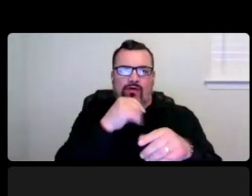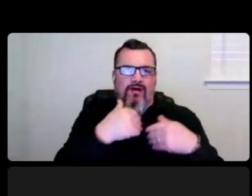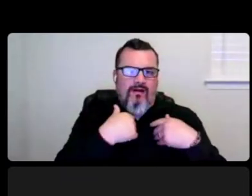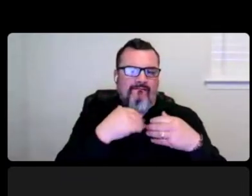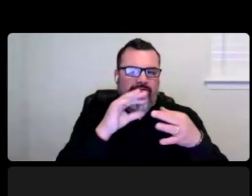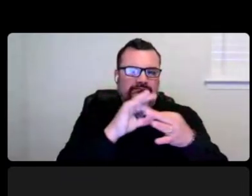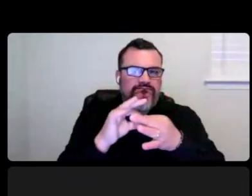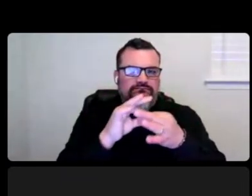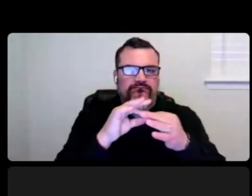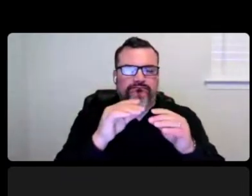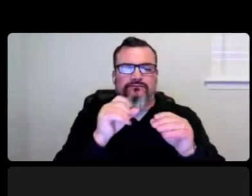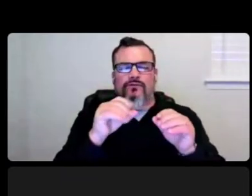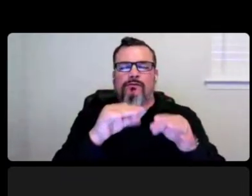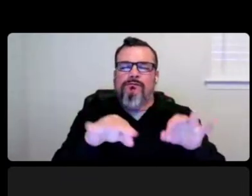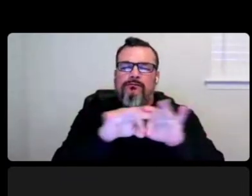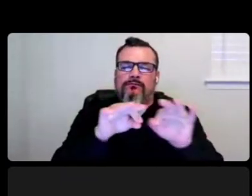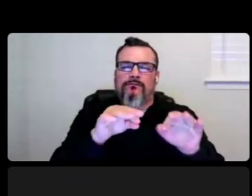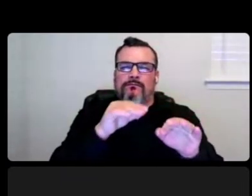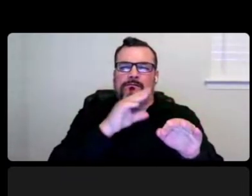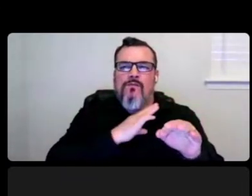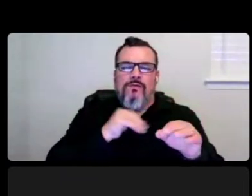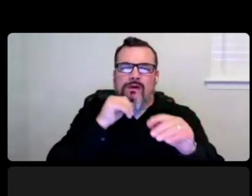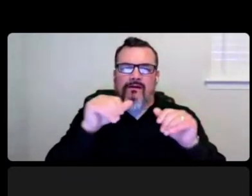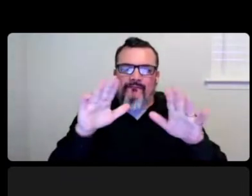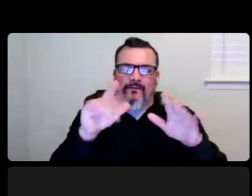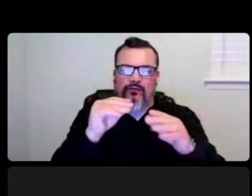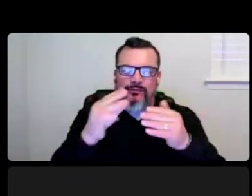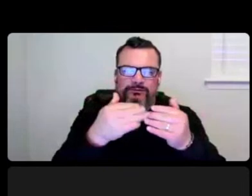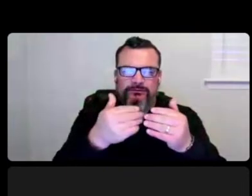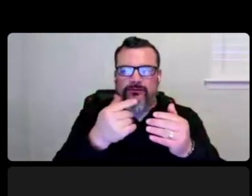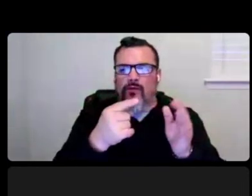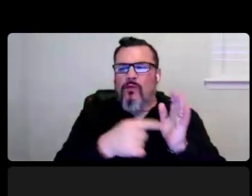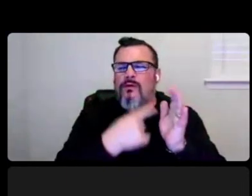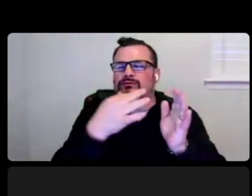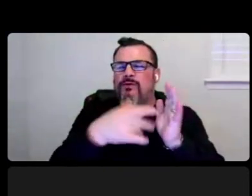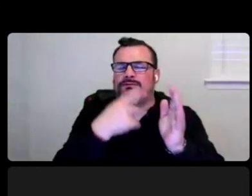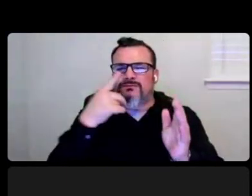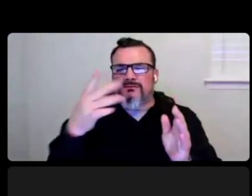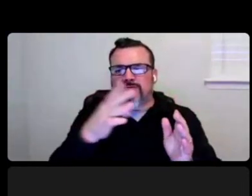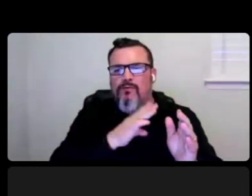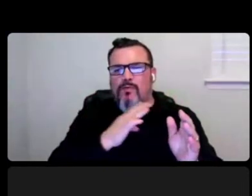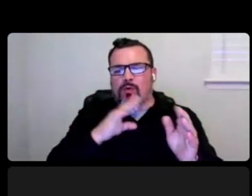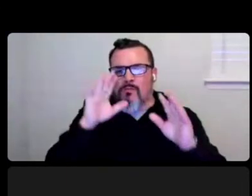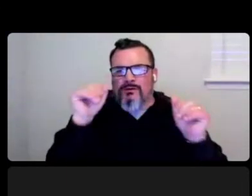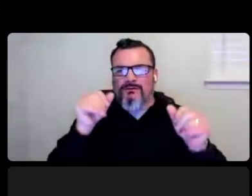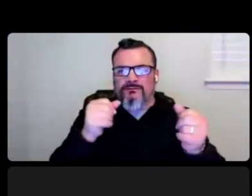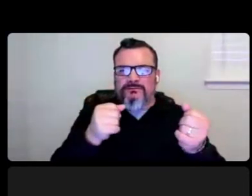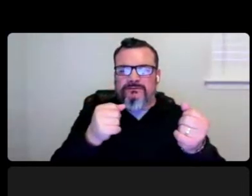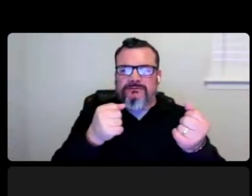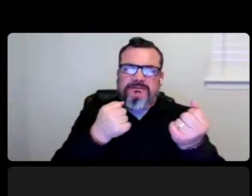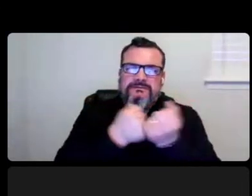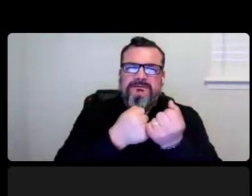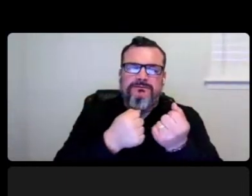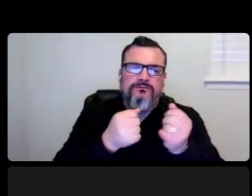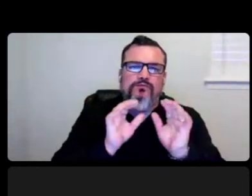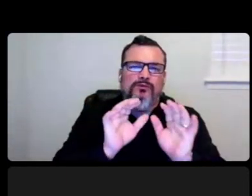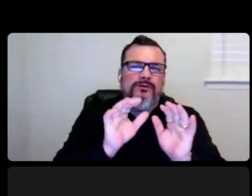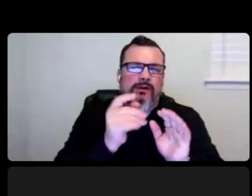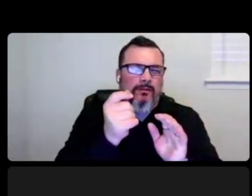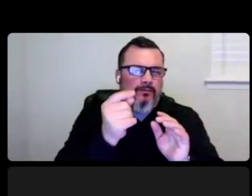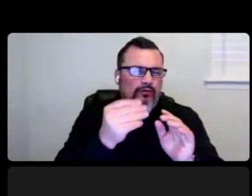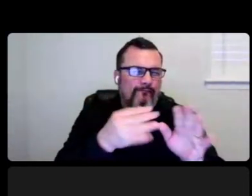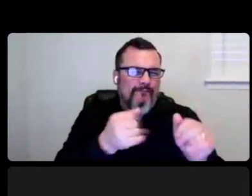important for the board not to give up too easily. Every once in a while, I'll see a board president push for that boat a little too fast, right? You